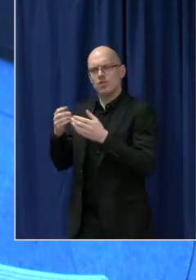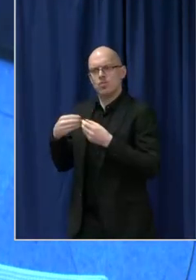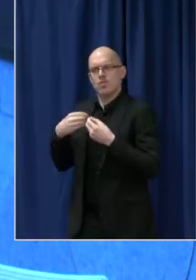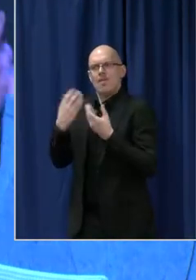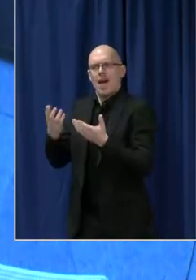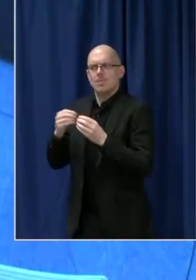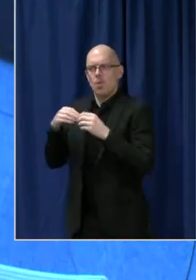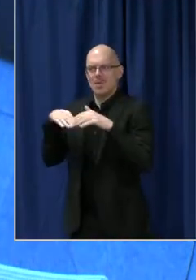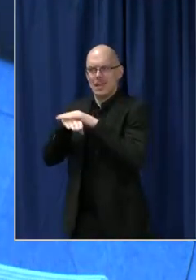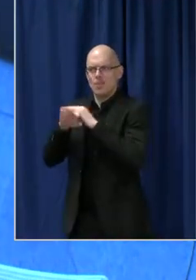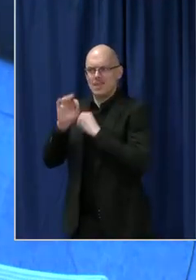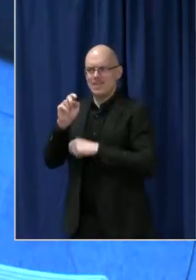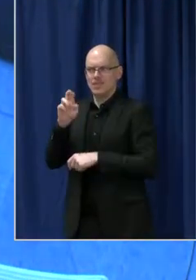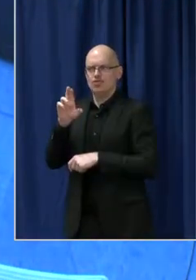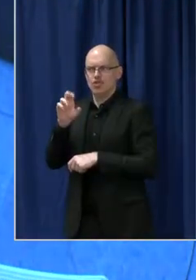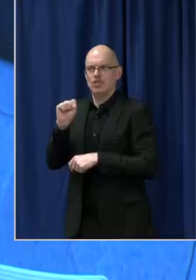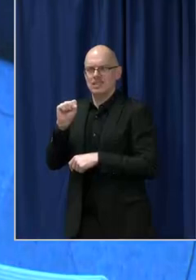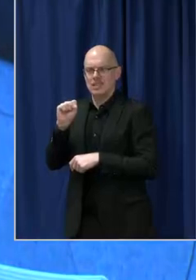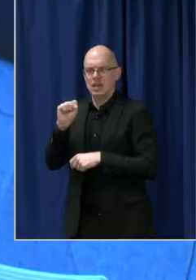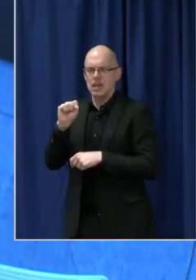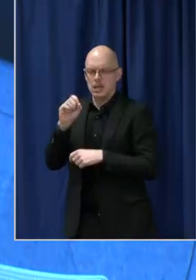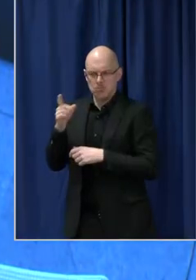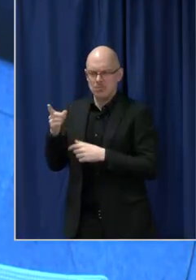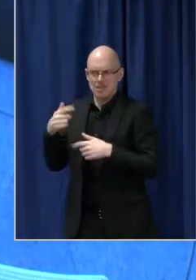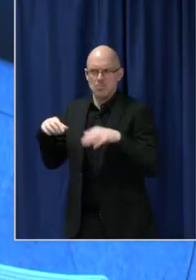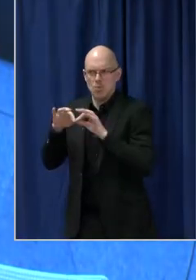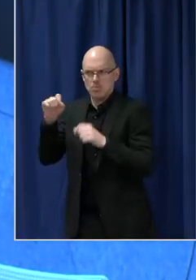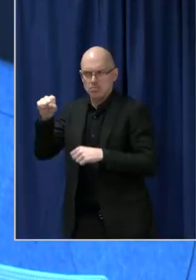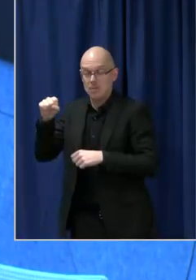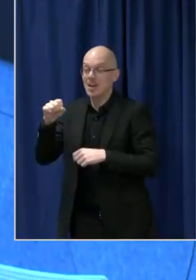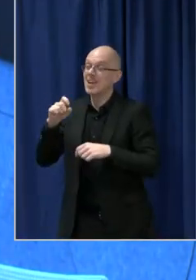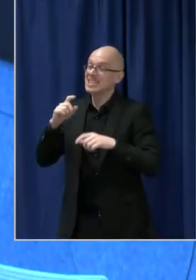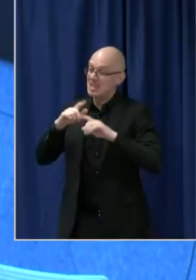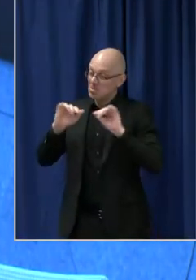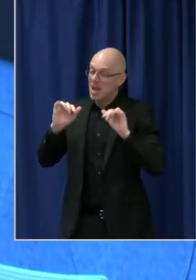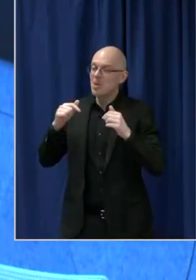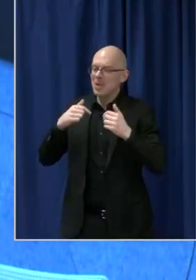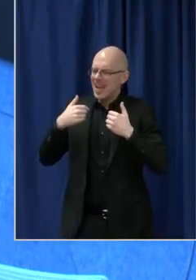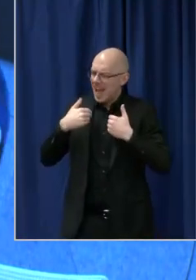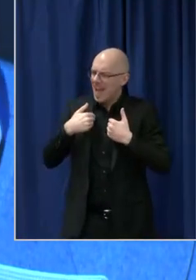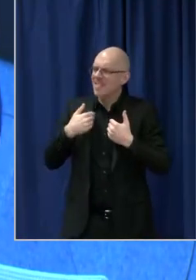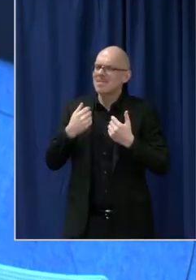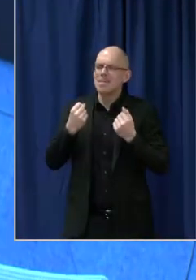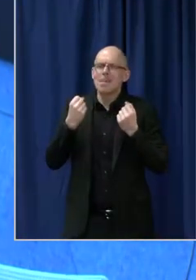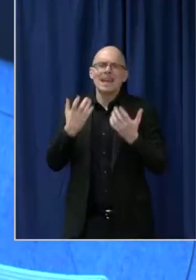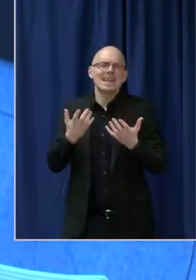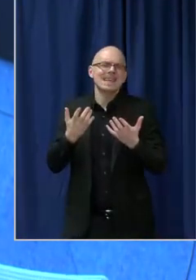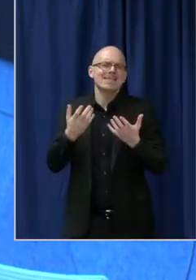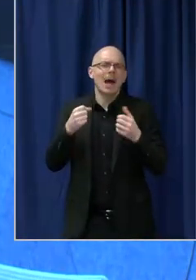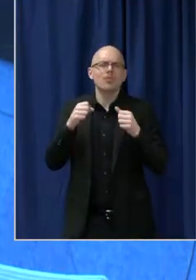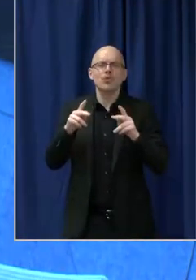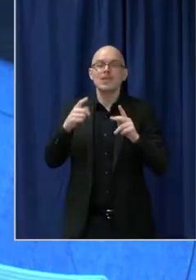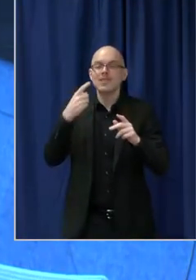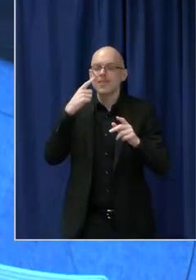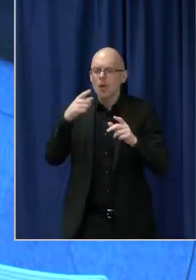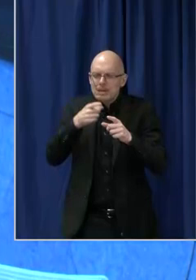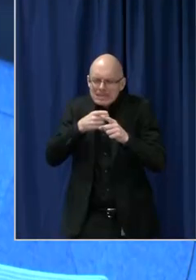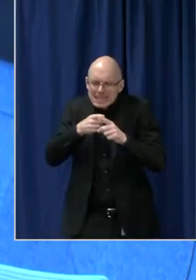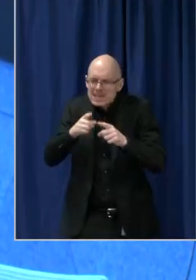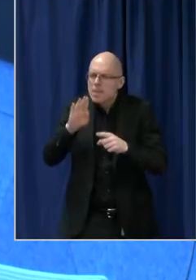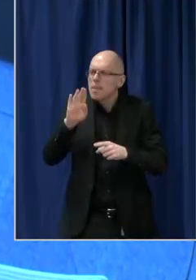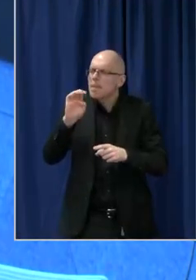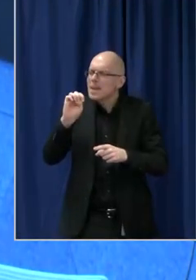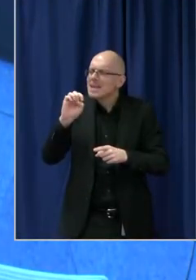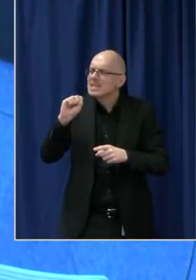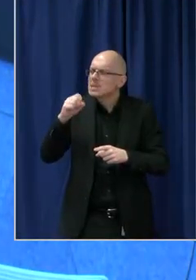is a place to this day, obviously, for bespoke, can be expensive, hardware as well. So I think we